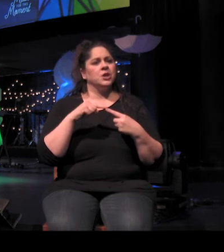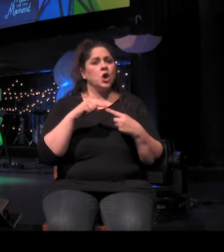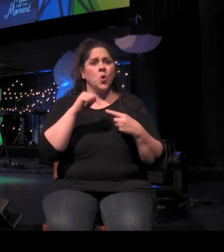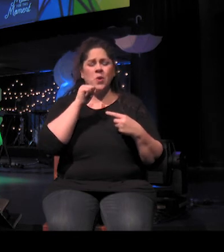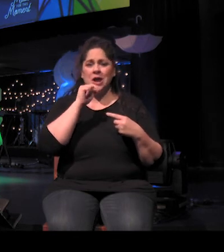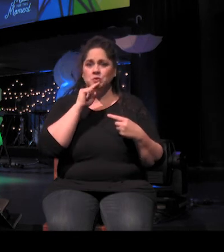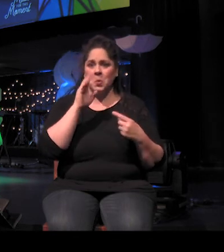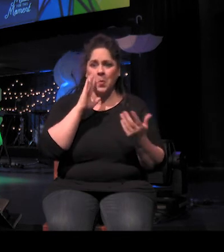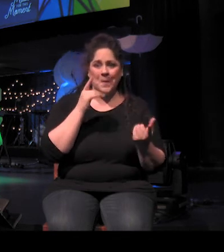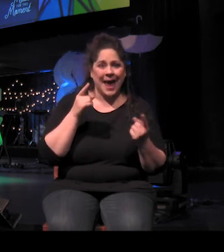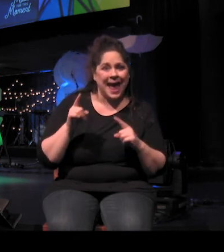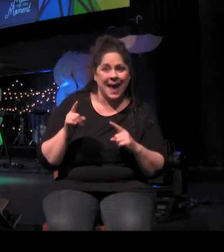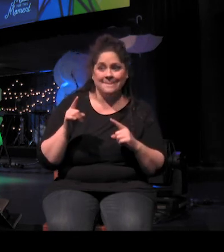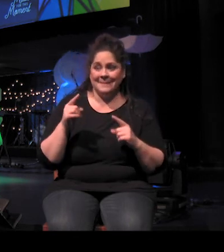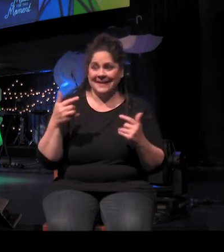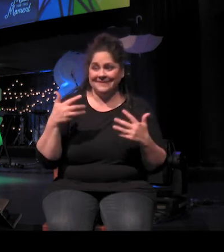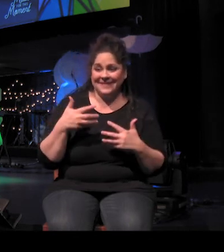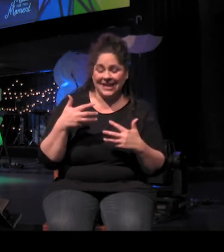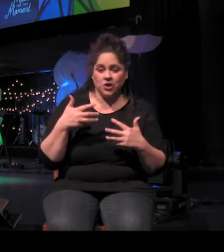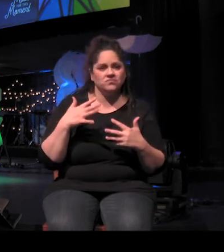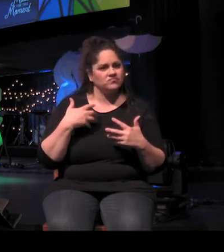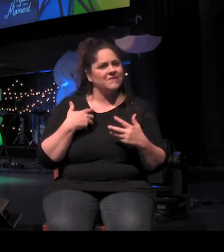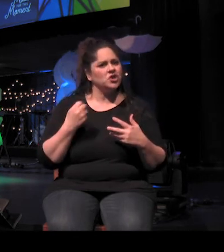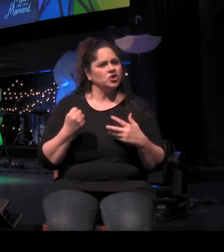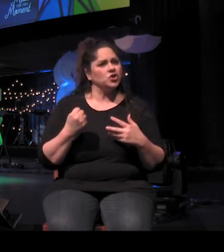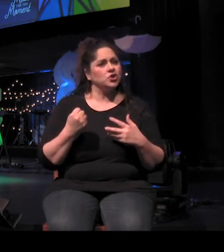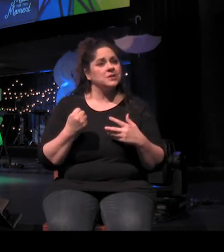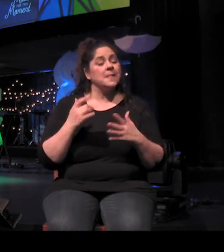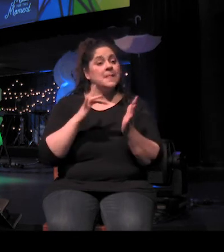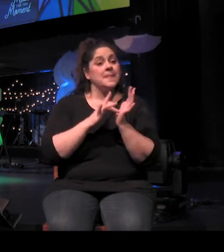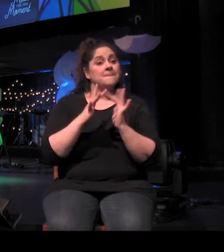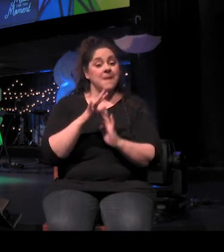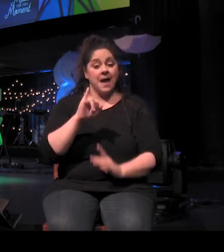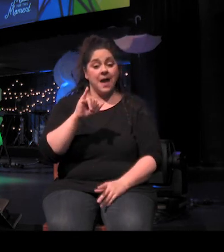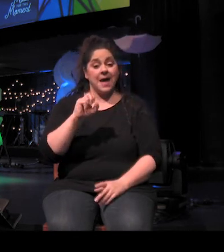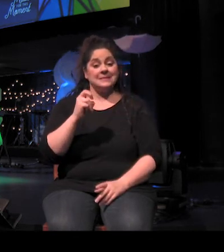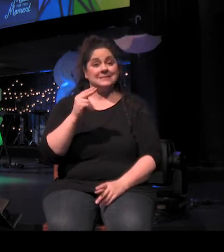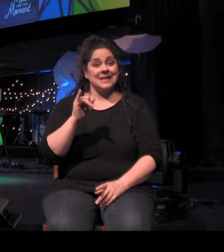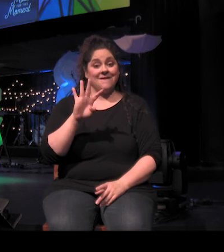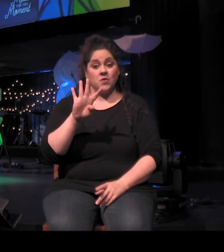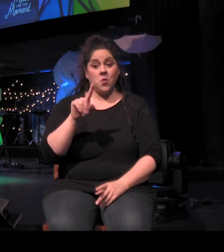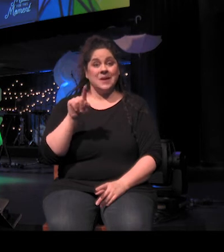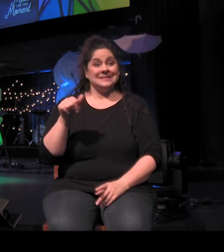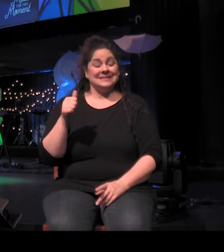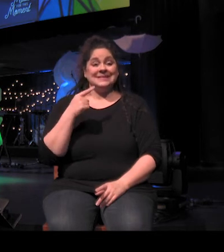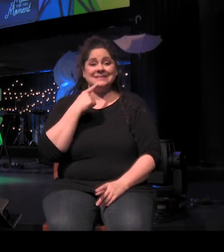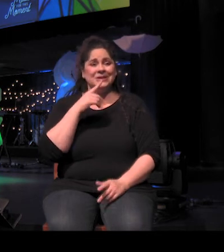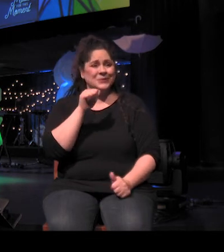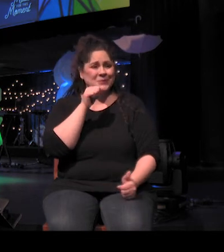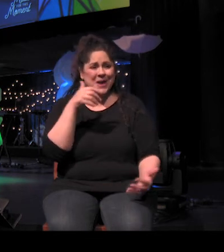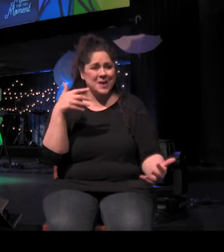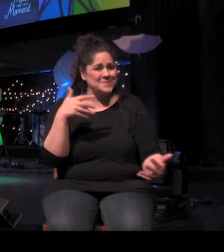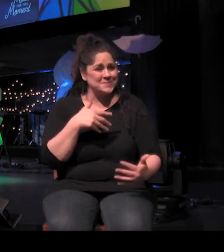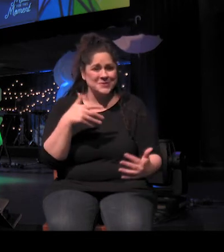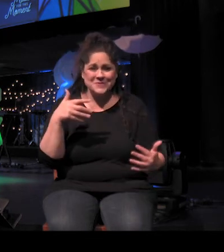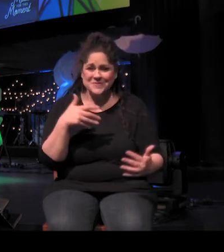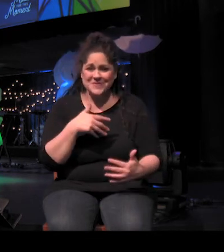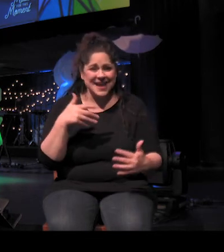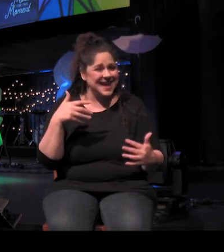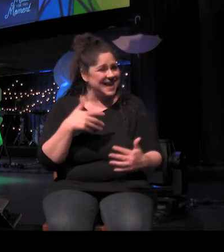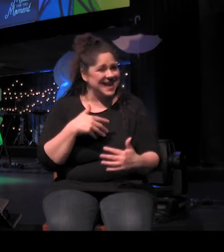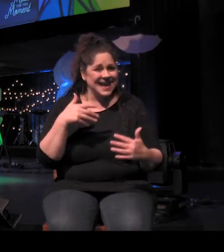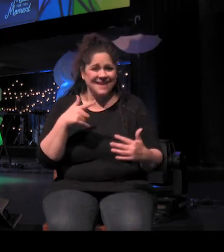unknown. Courage to face our fears. Isaiah 41:10 says, "Don't be afraid, for I am with you. Don't